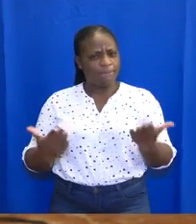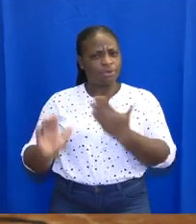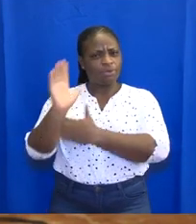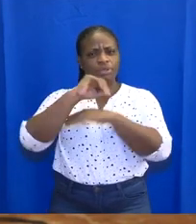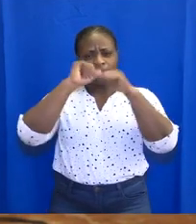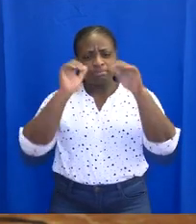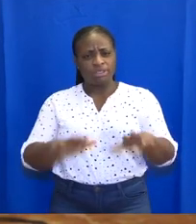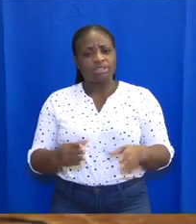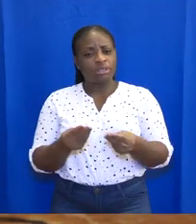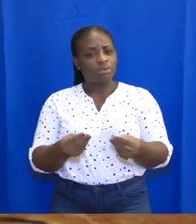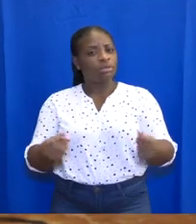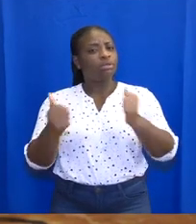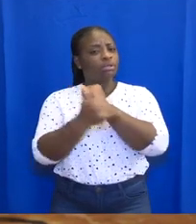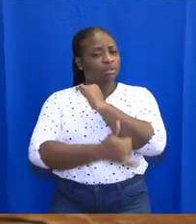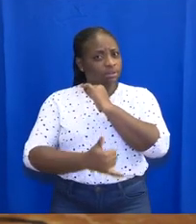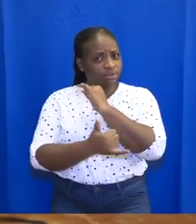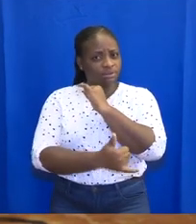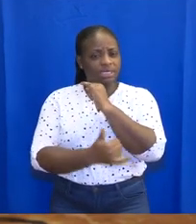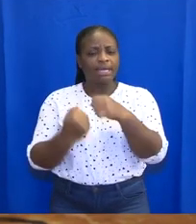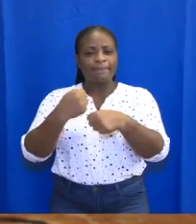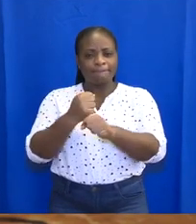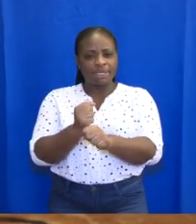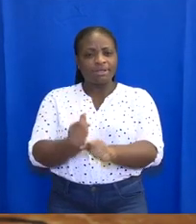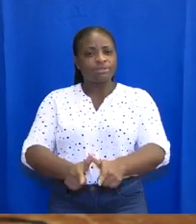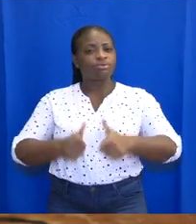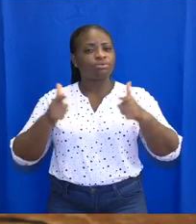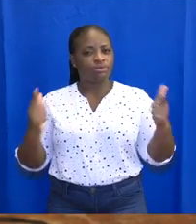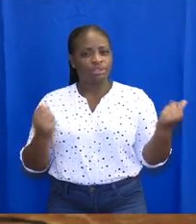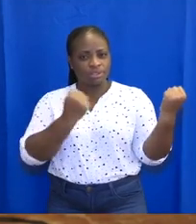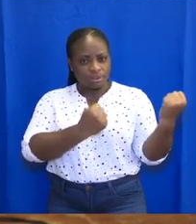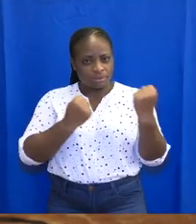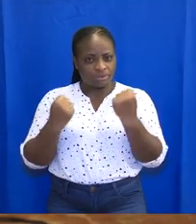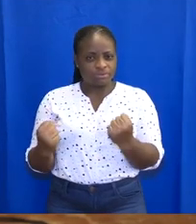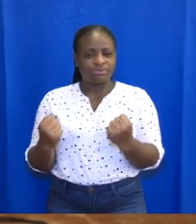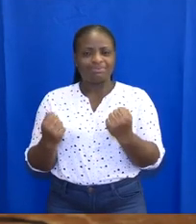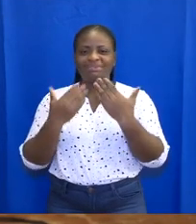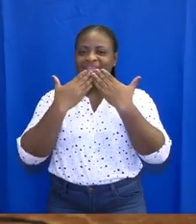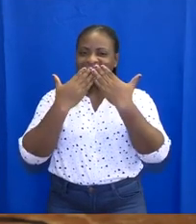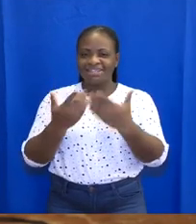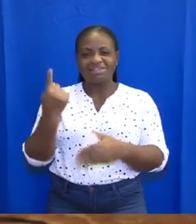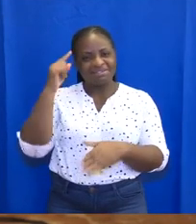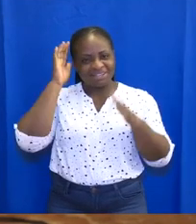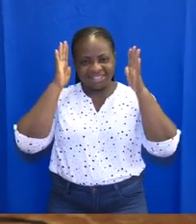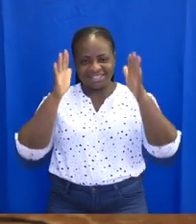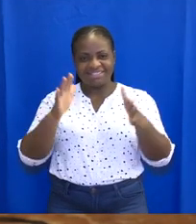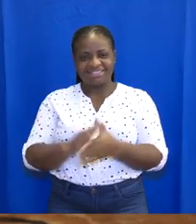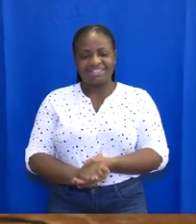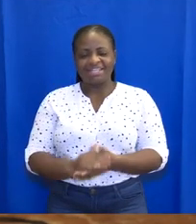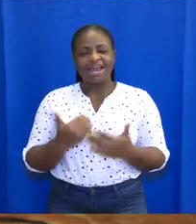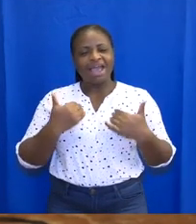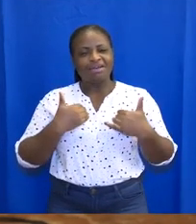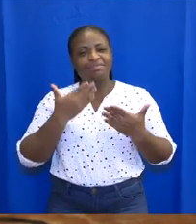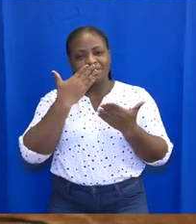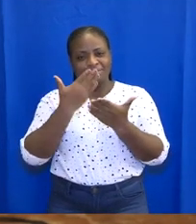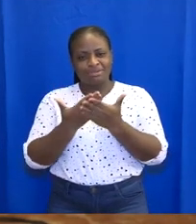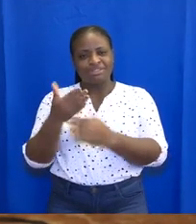bless us all in our homeland Ghana and make her great and strong. I thank you for your attention and have a good